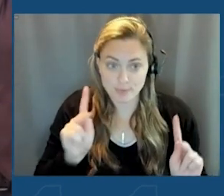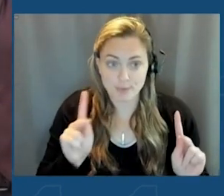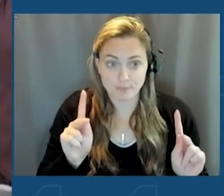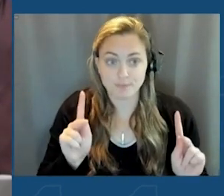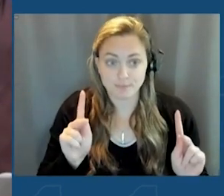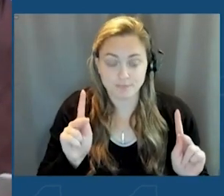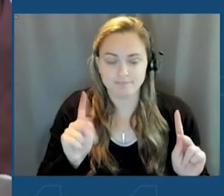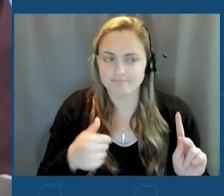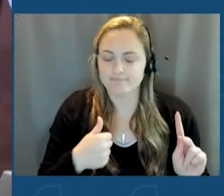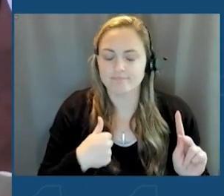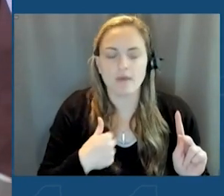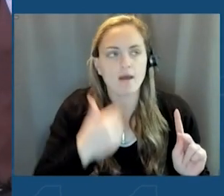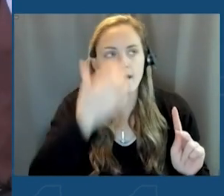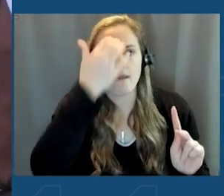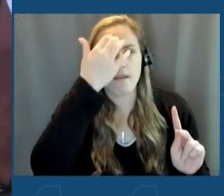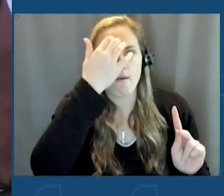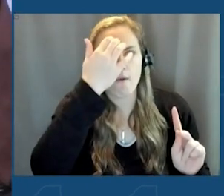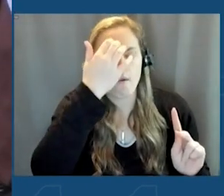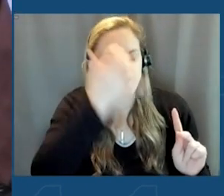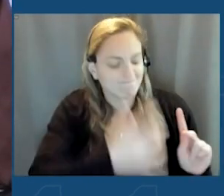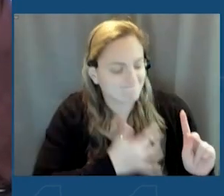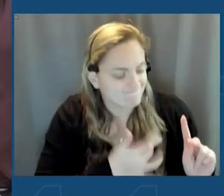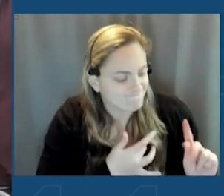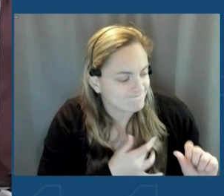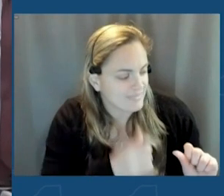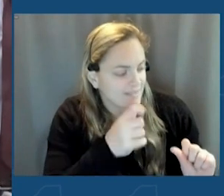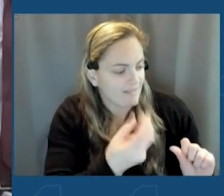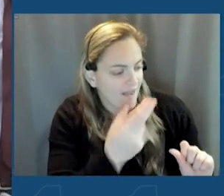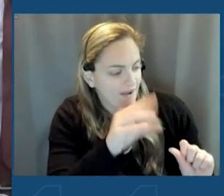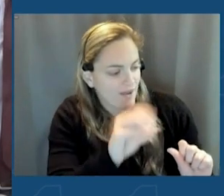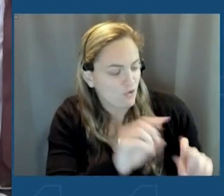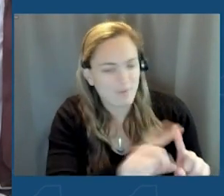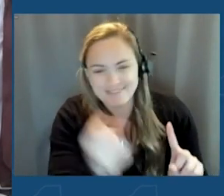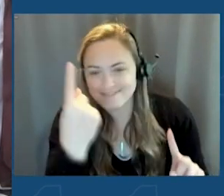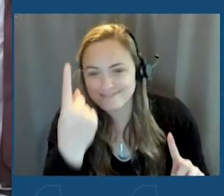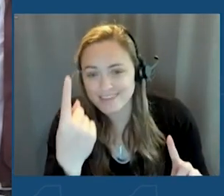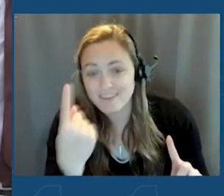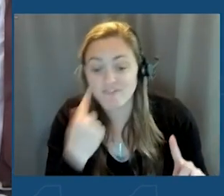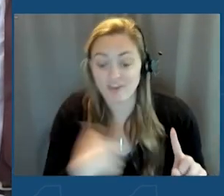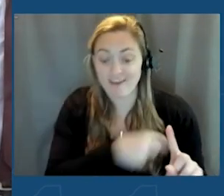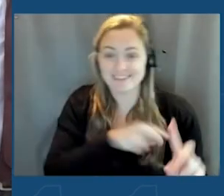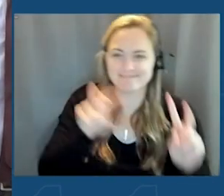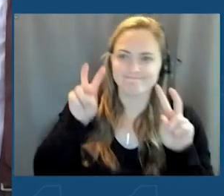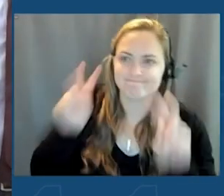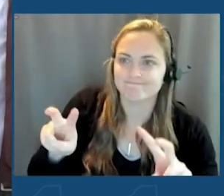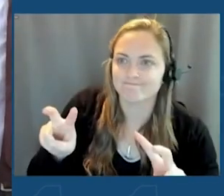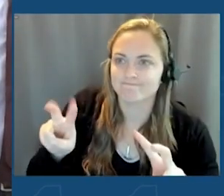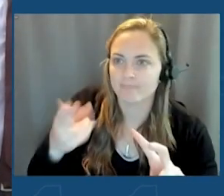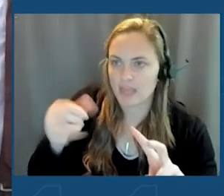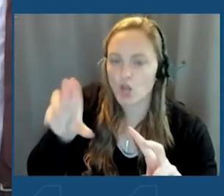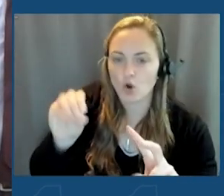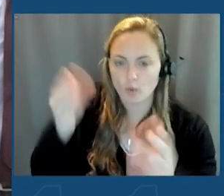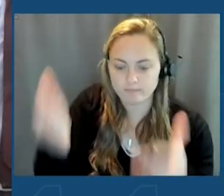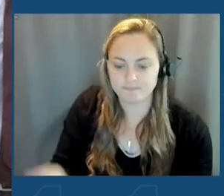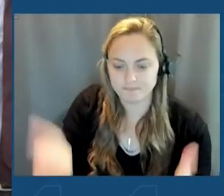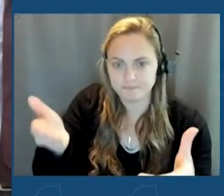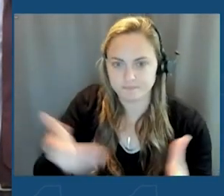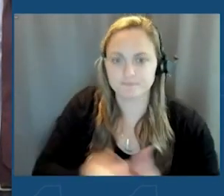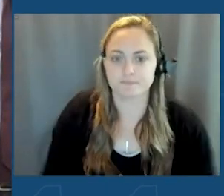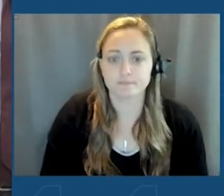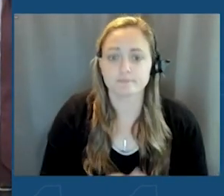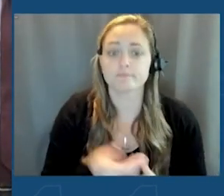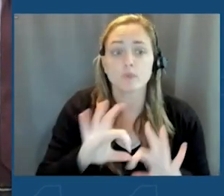I know don't feel like they're heroes, but I'm sorry, you are to us. You are to us and your families and your community. And we're